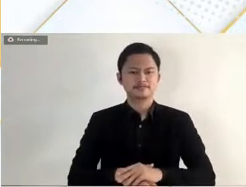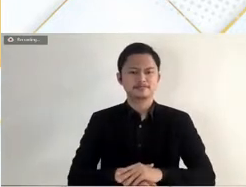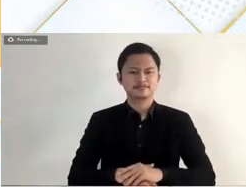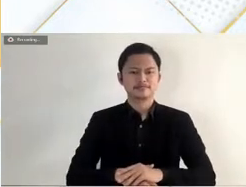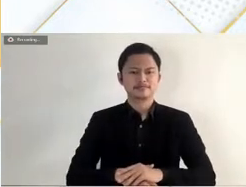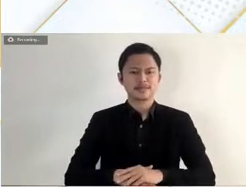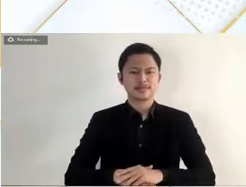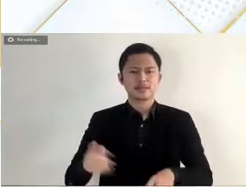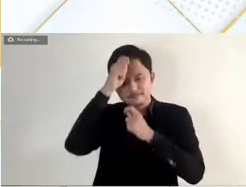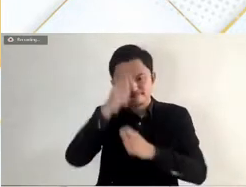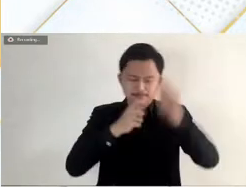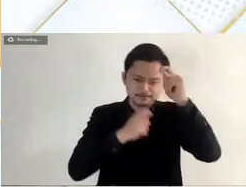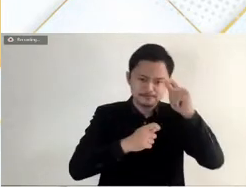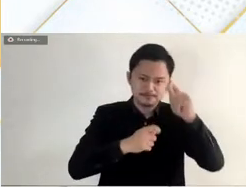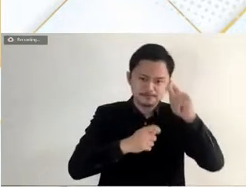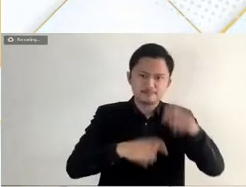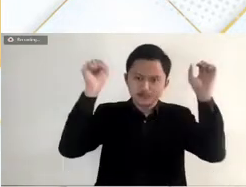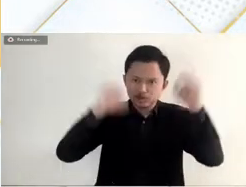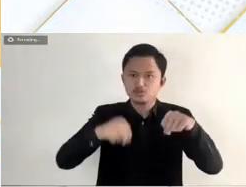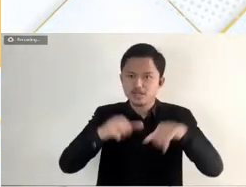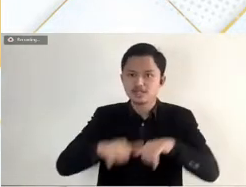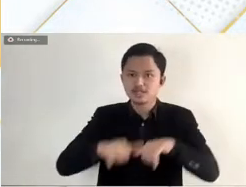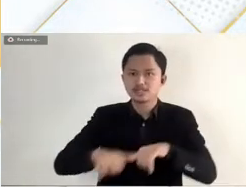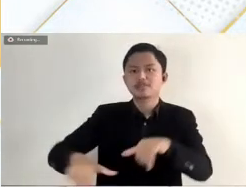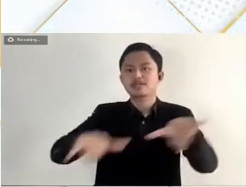understanding, and where we can jointly have